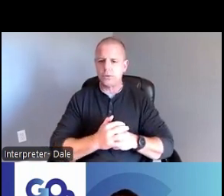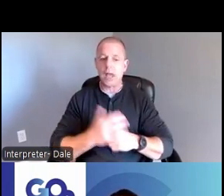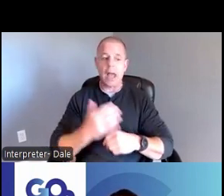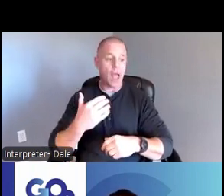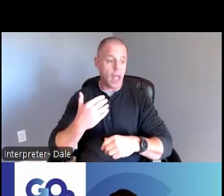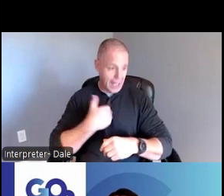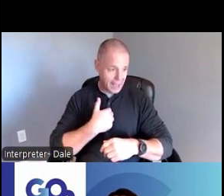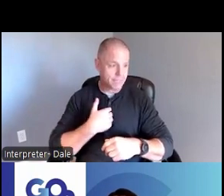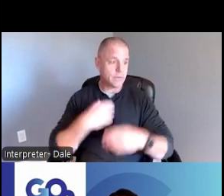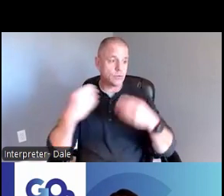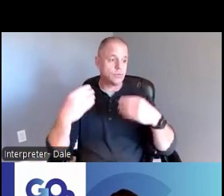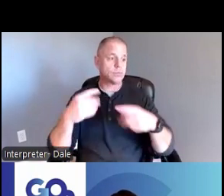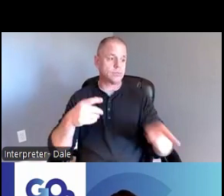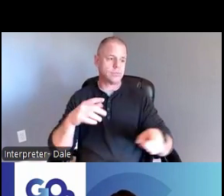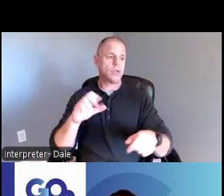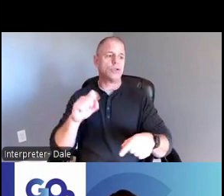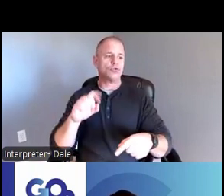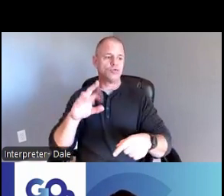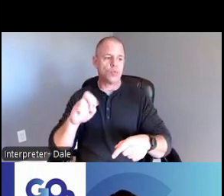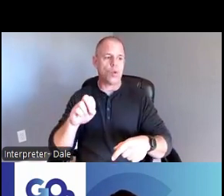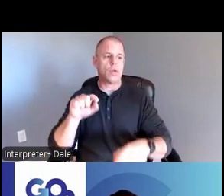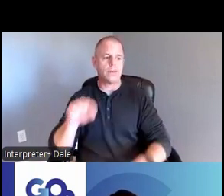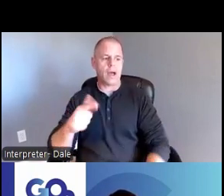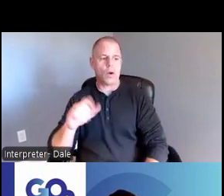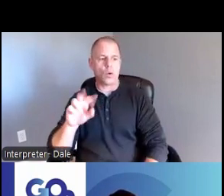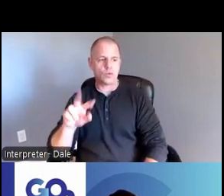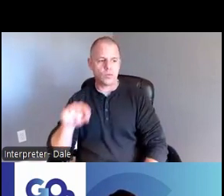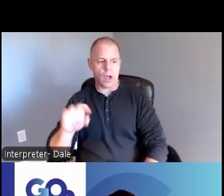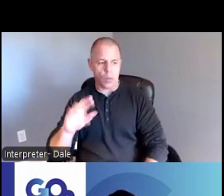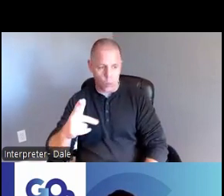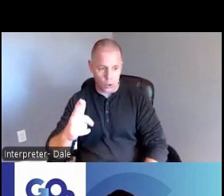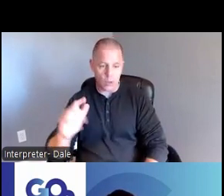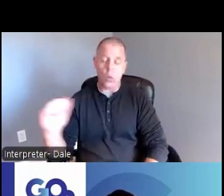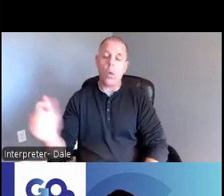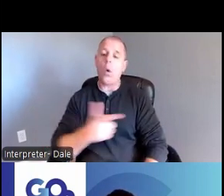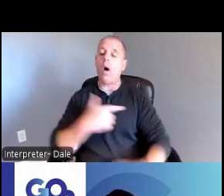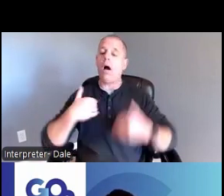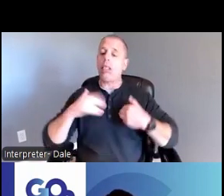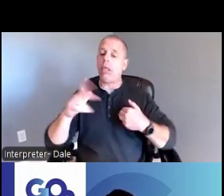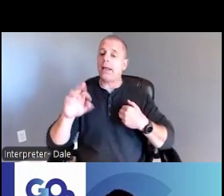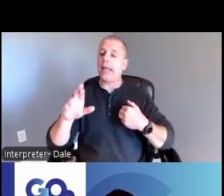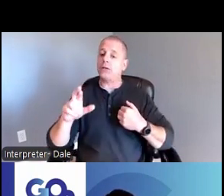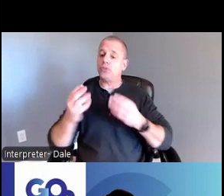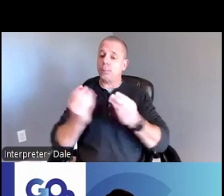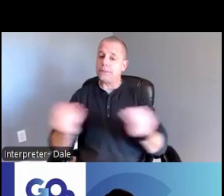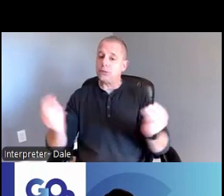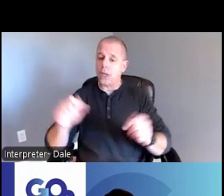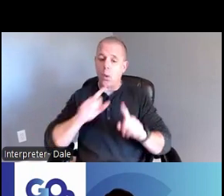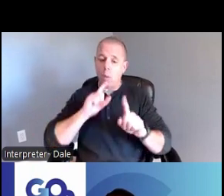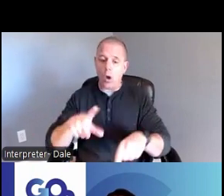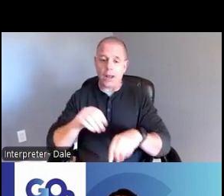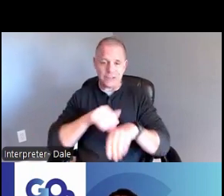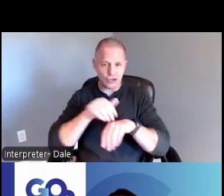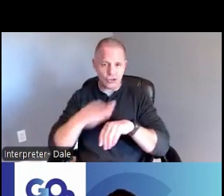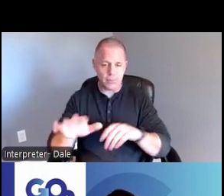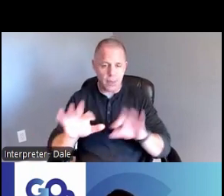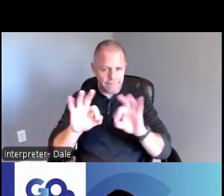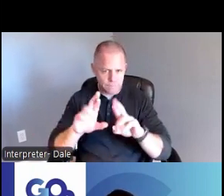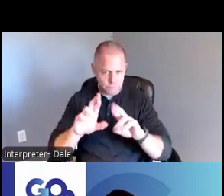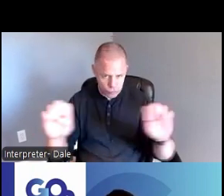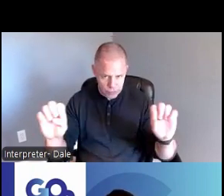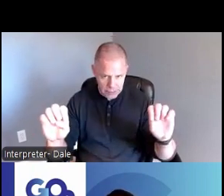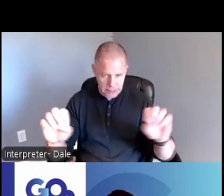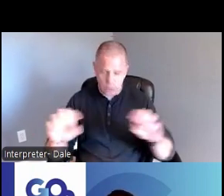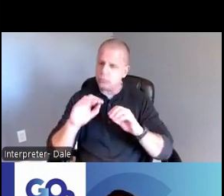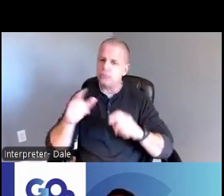storefront, store.goto.org, and all of our lung cancer educational materials can be ordered and shipped completely for free and at no